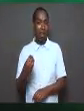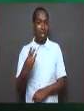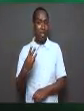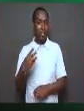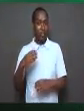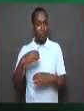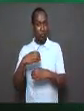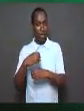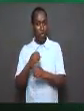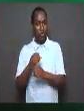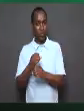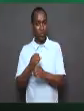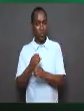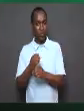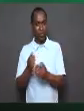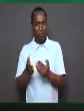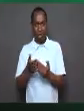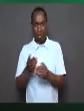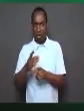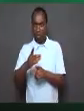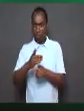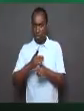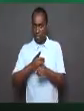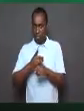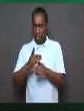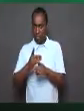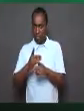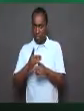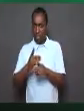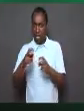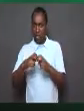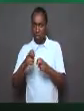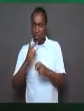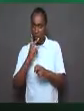not look directly into an electron microscope.